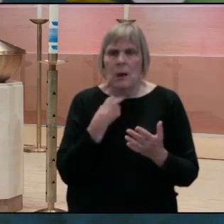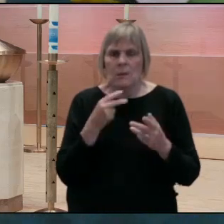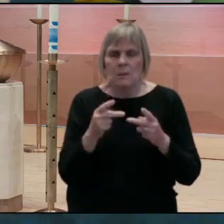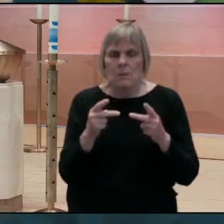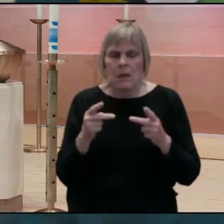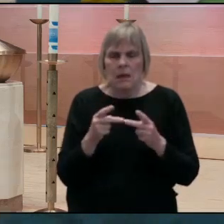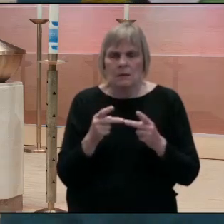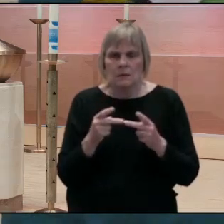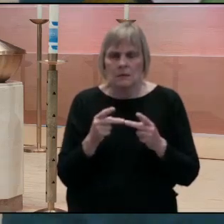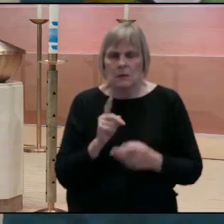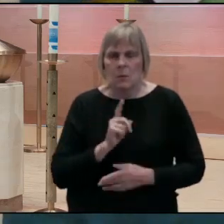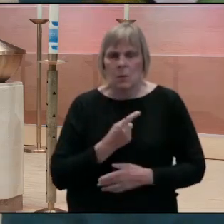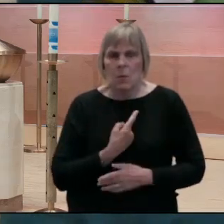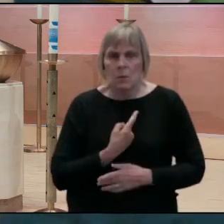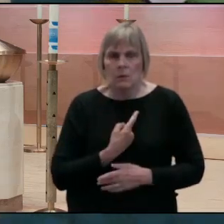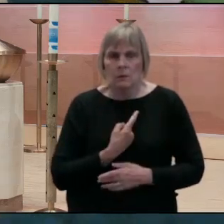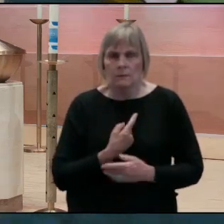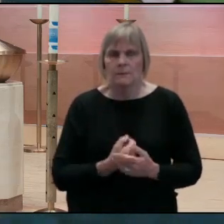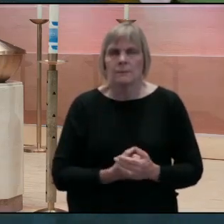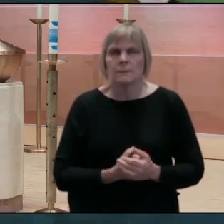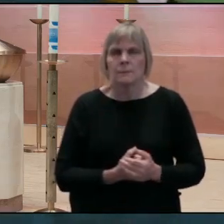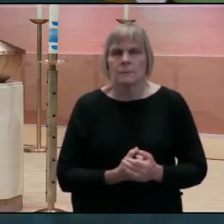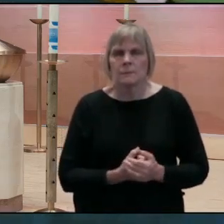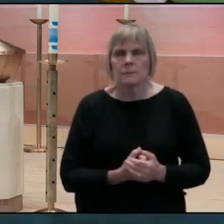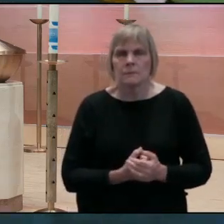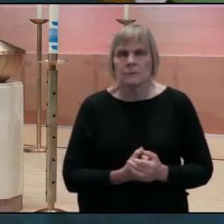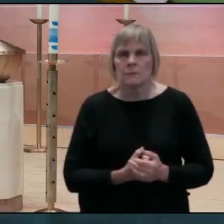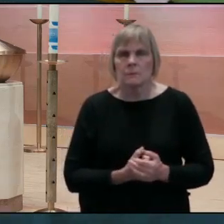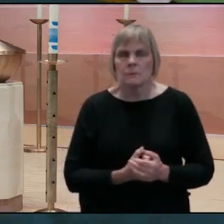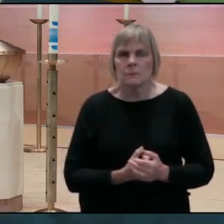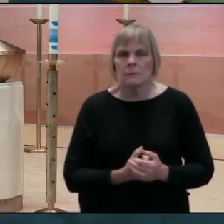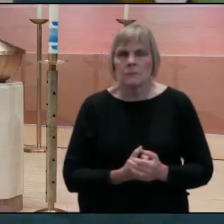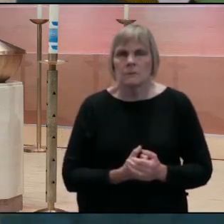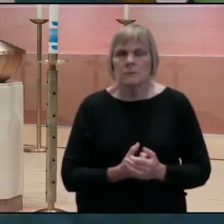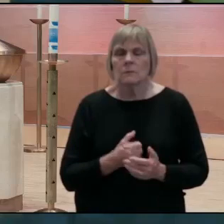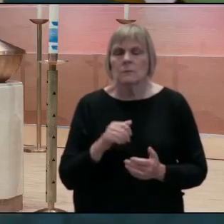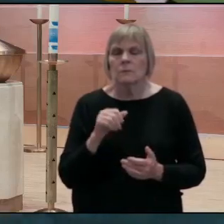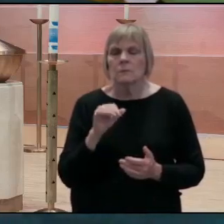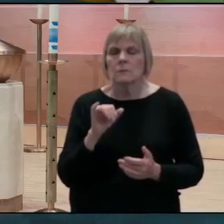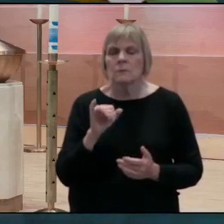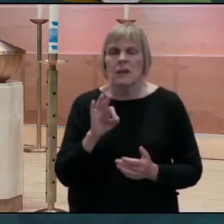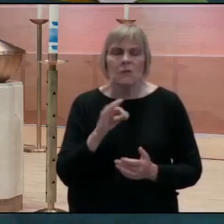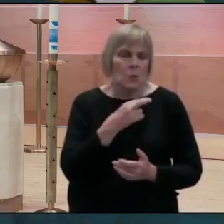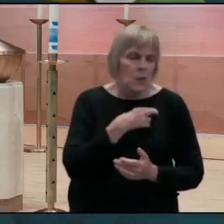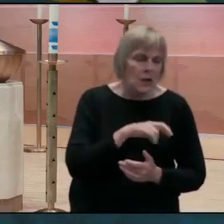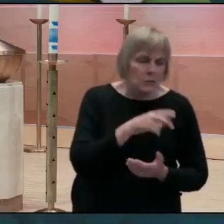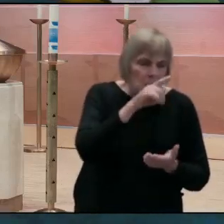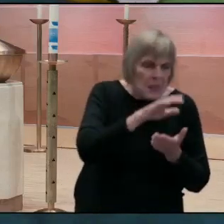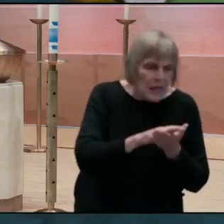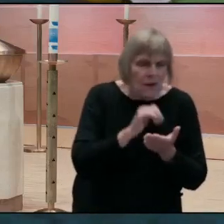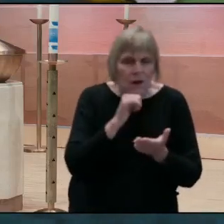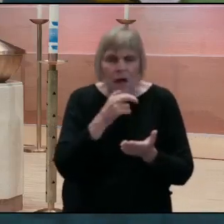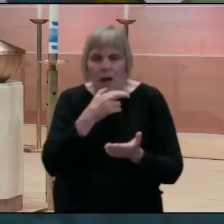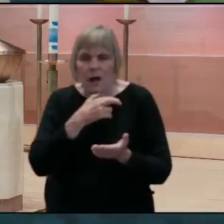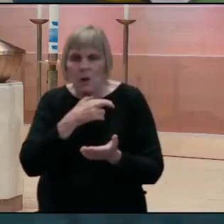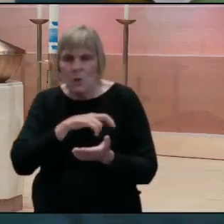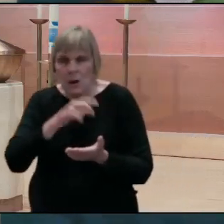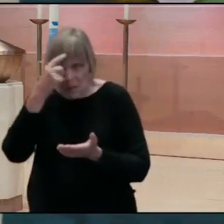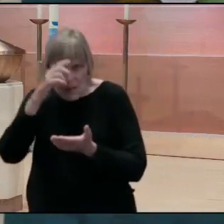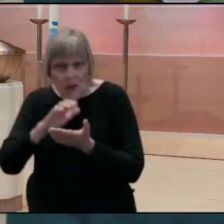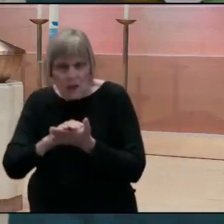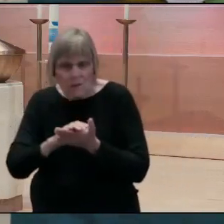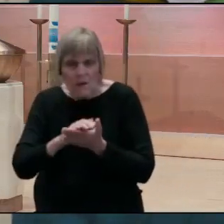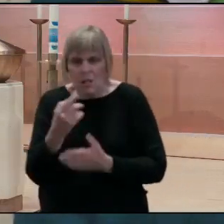place of loneliness. And yet, whether you're, you know, religious or secular, everyone can agree that loneliness isn't a good